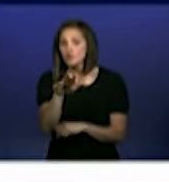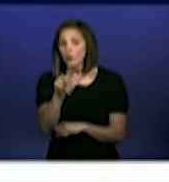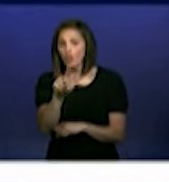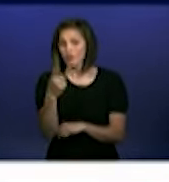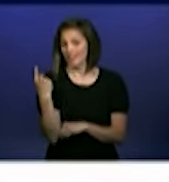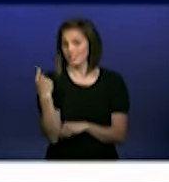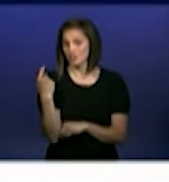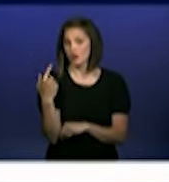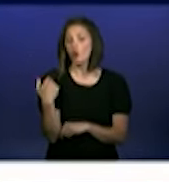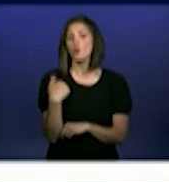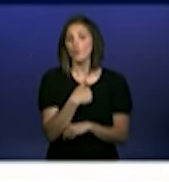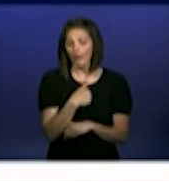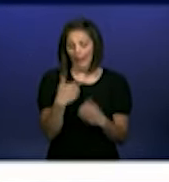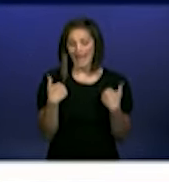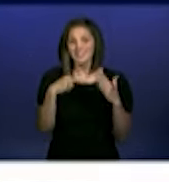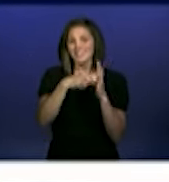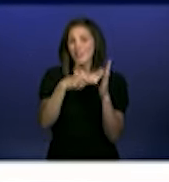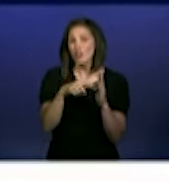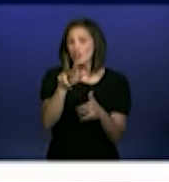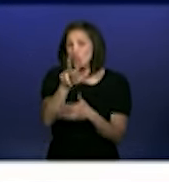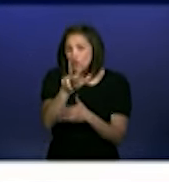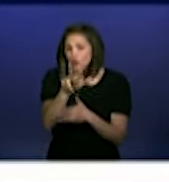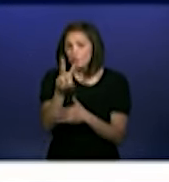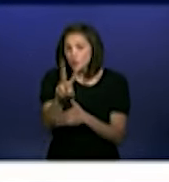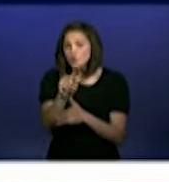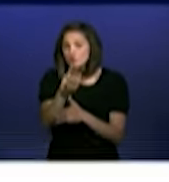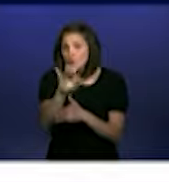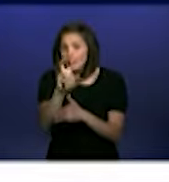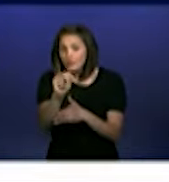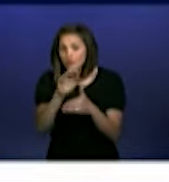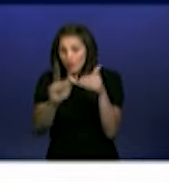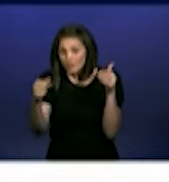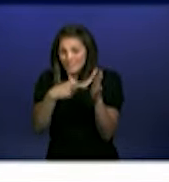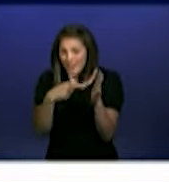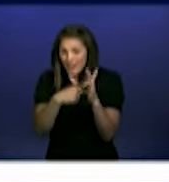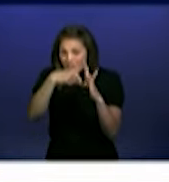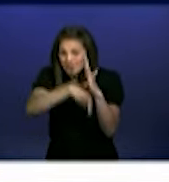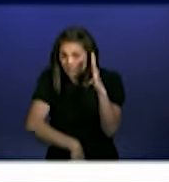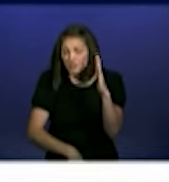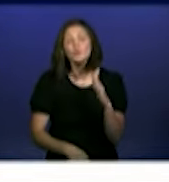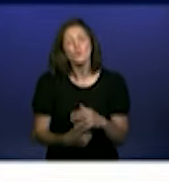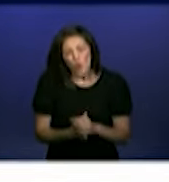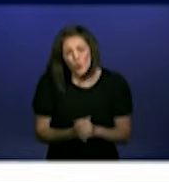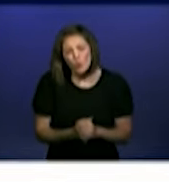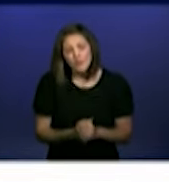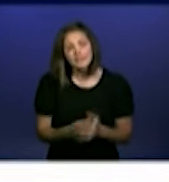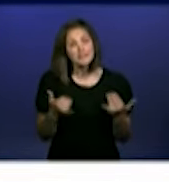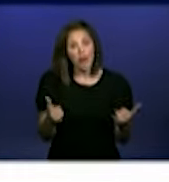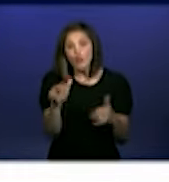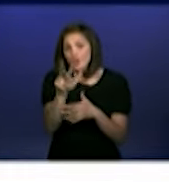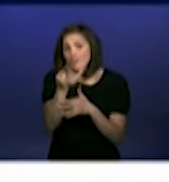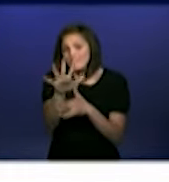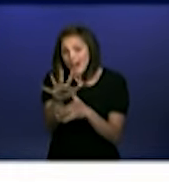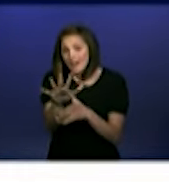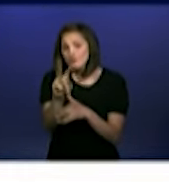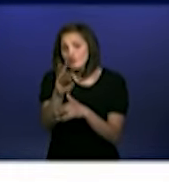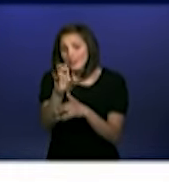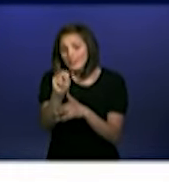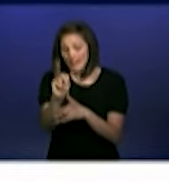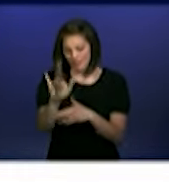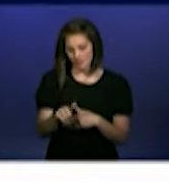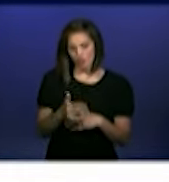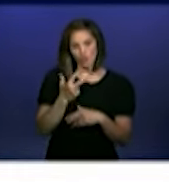at $32 trillion in debt. We're now approaching $35 trillion in debt, $3 trillion in just